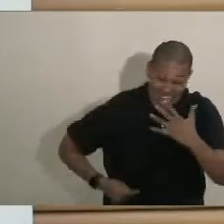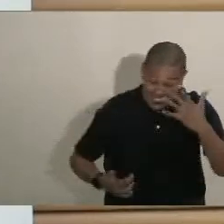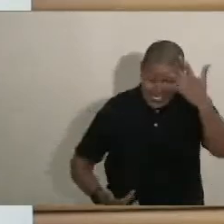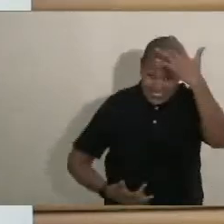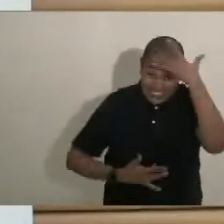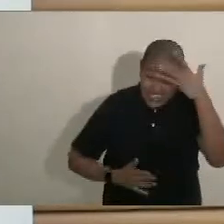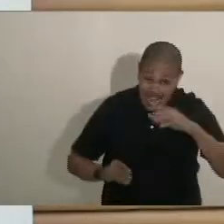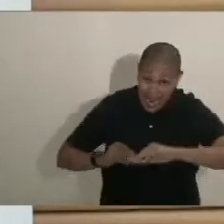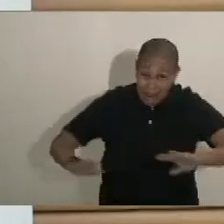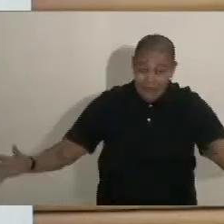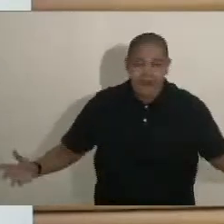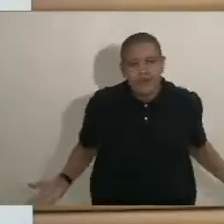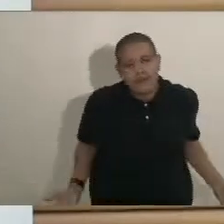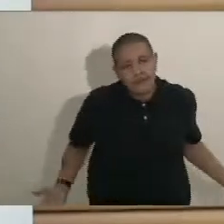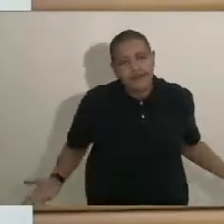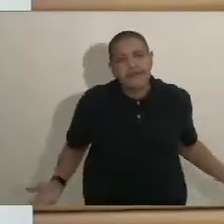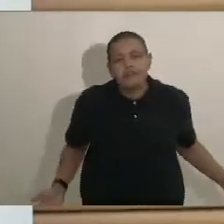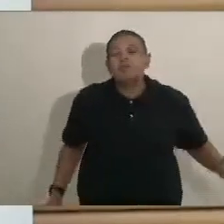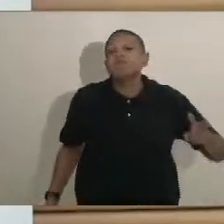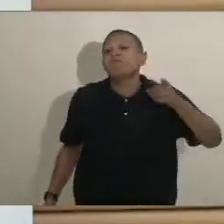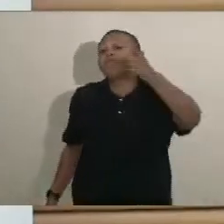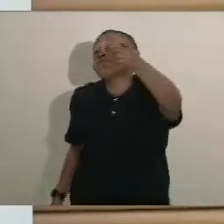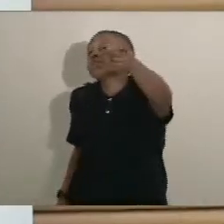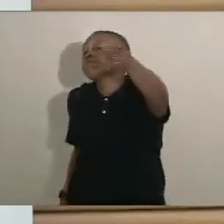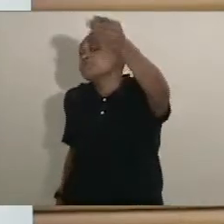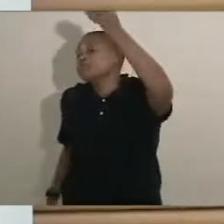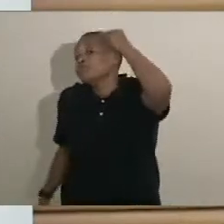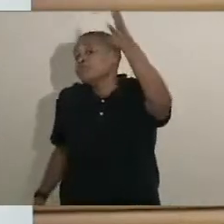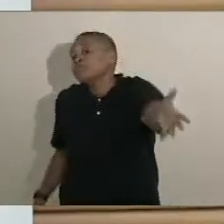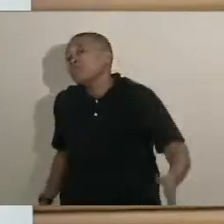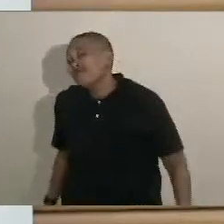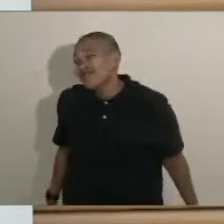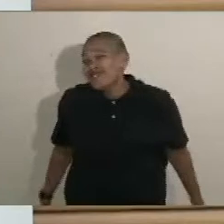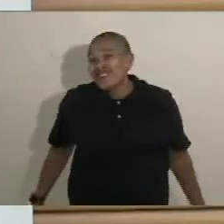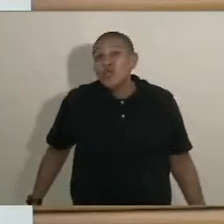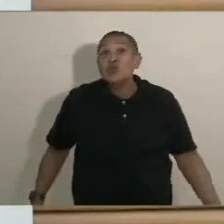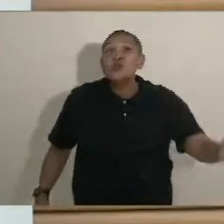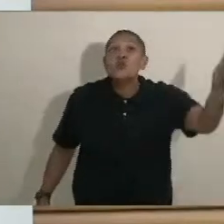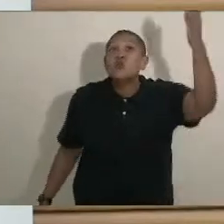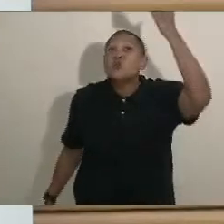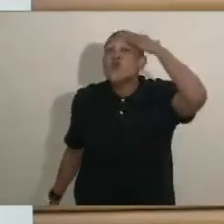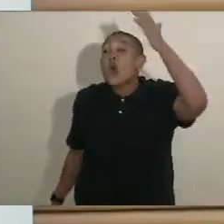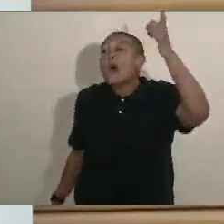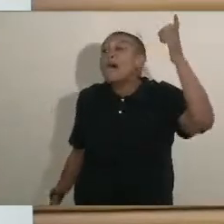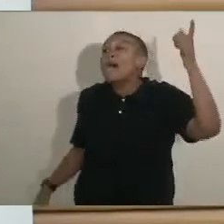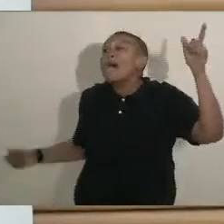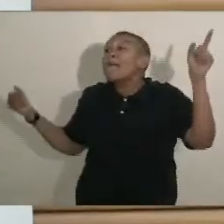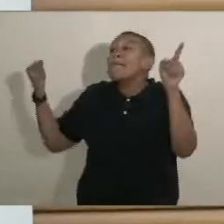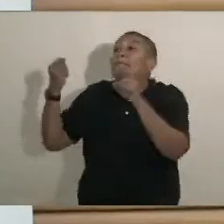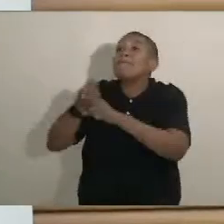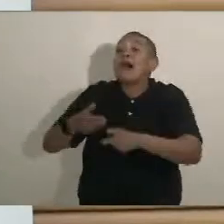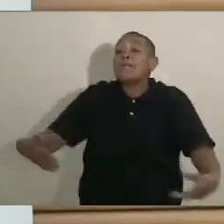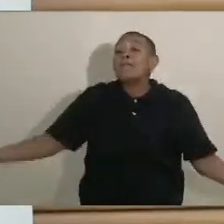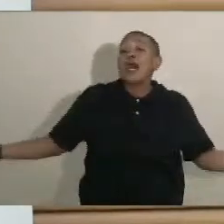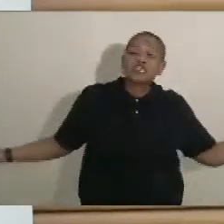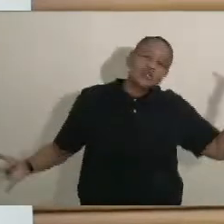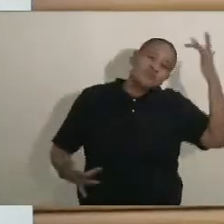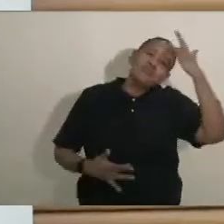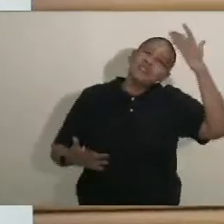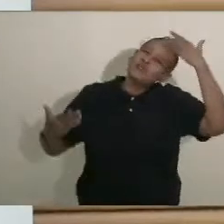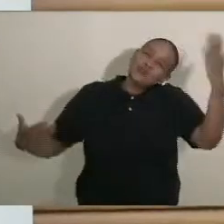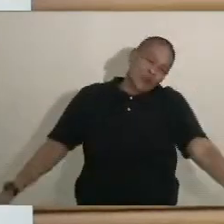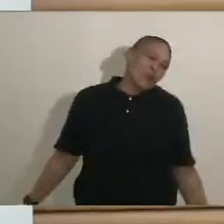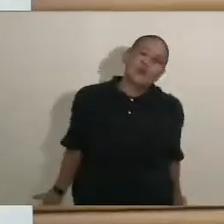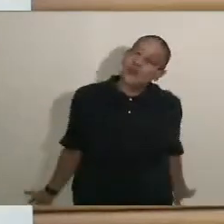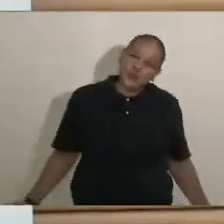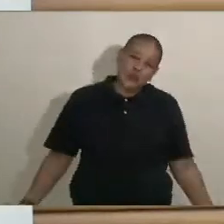may be vulnerable to. That said, it is impossible to predict who will get serious infections that